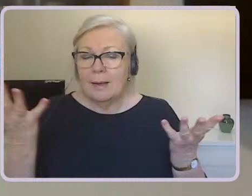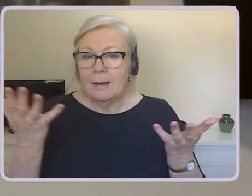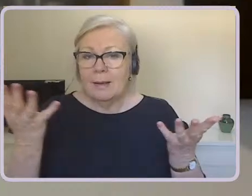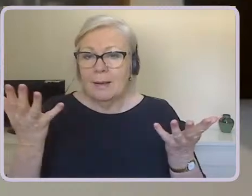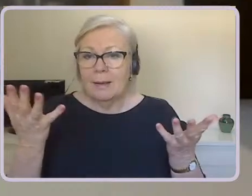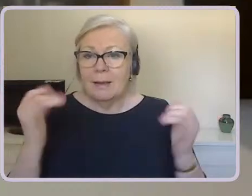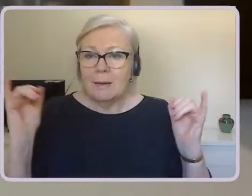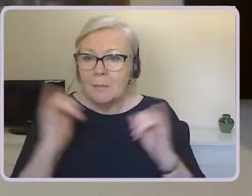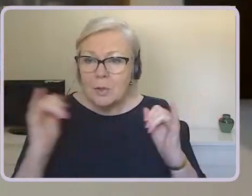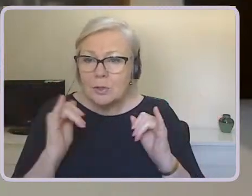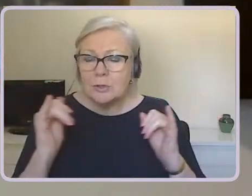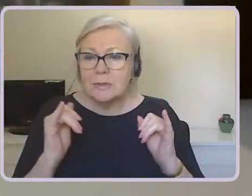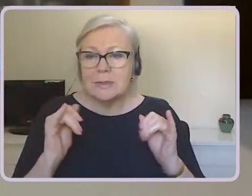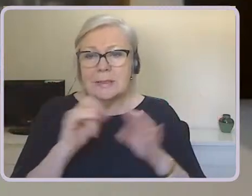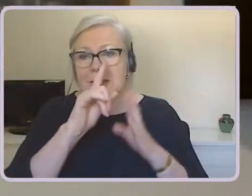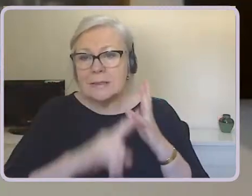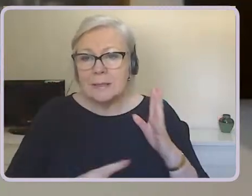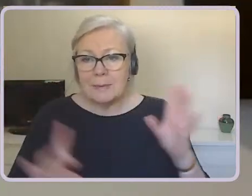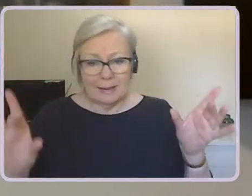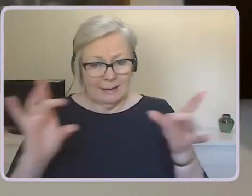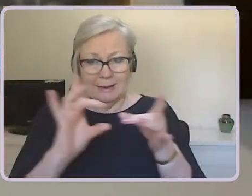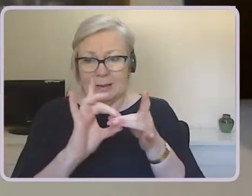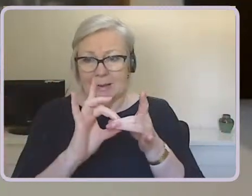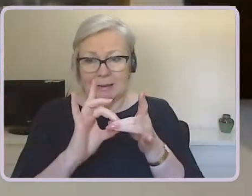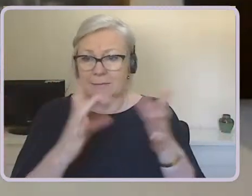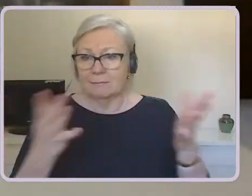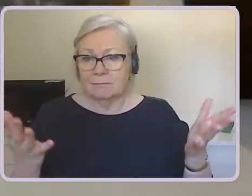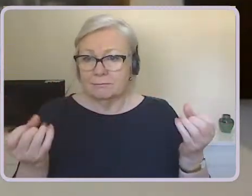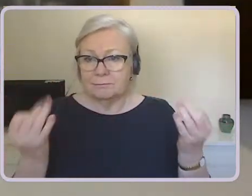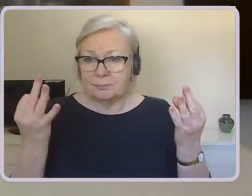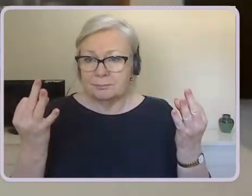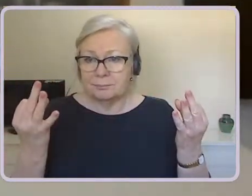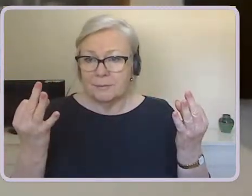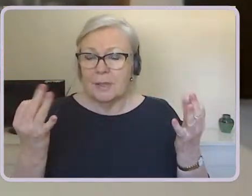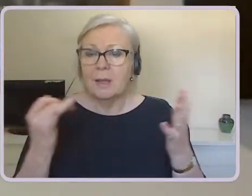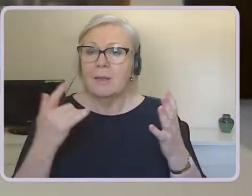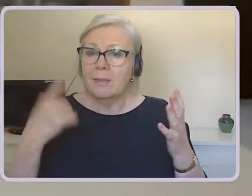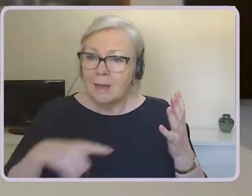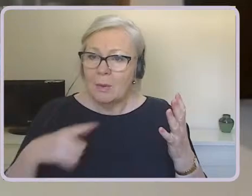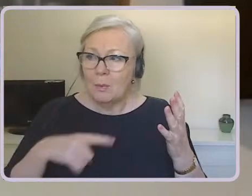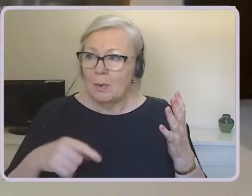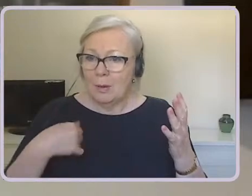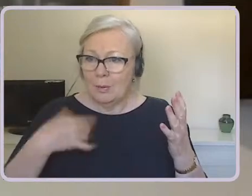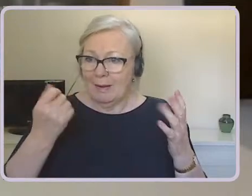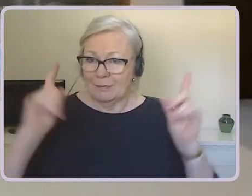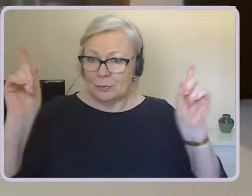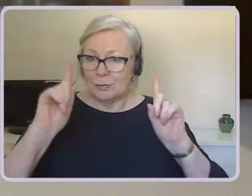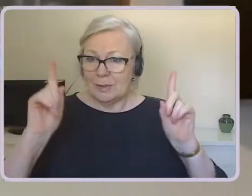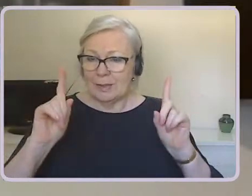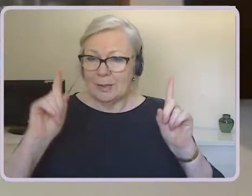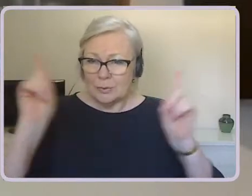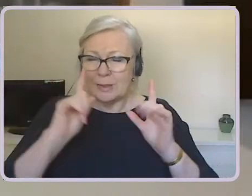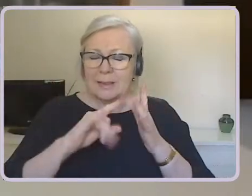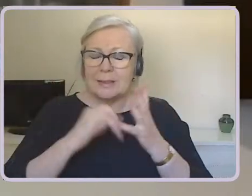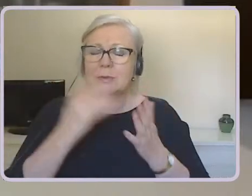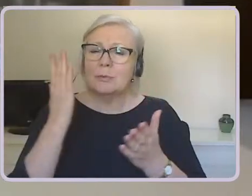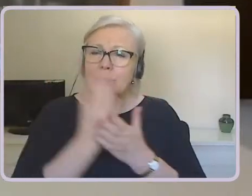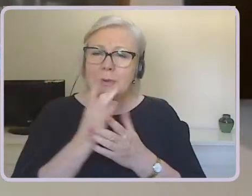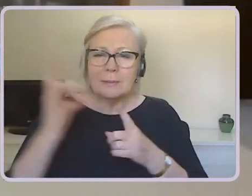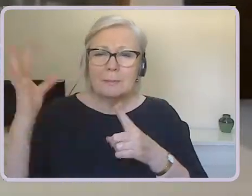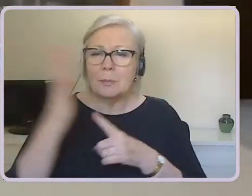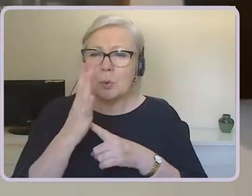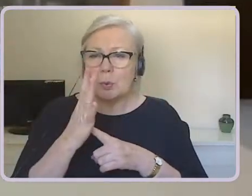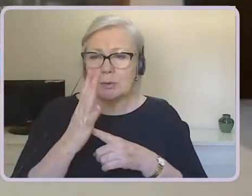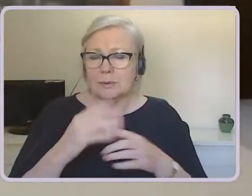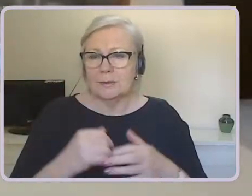emergency and disability being connected. So essentially, that's why days like today are just so pivotal. Yeah,